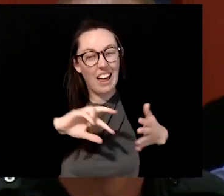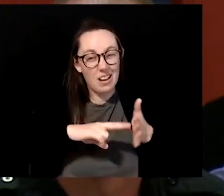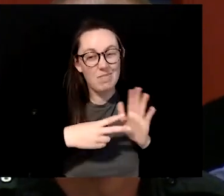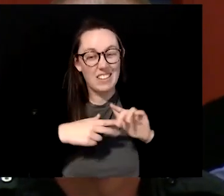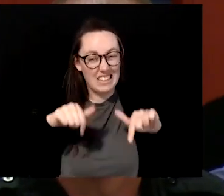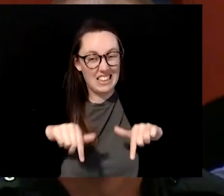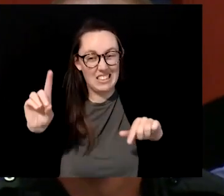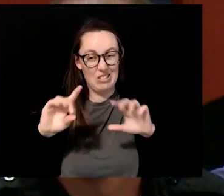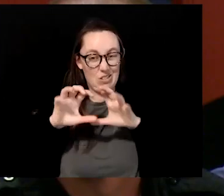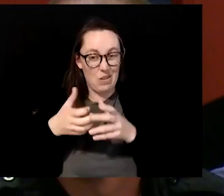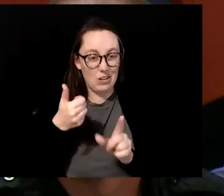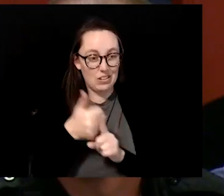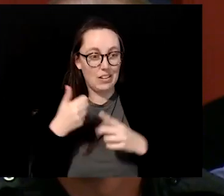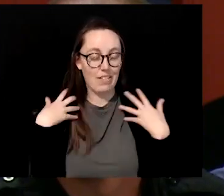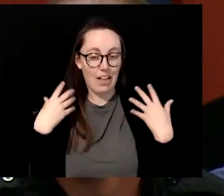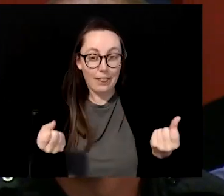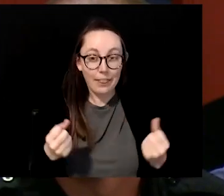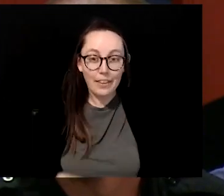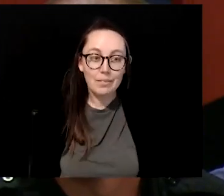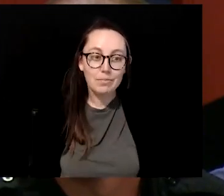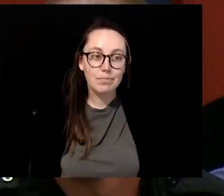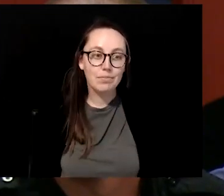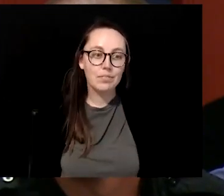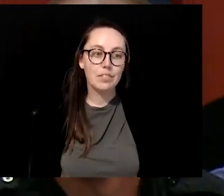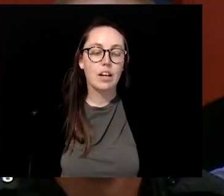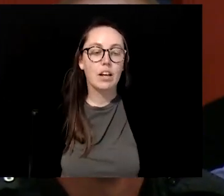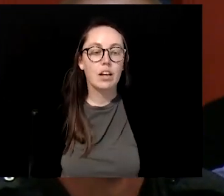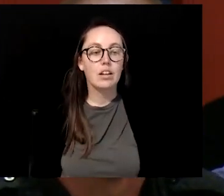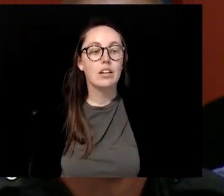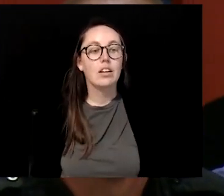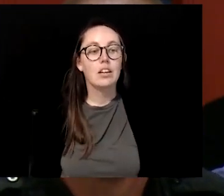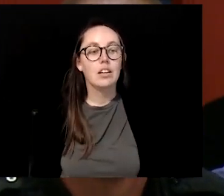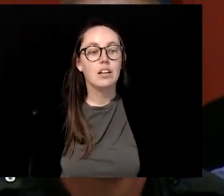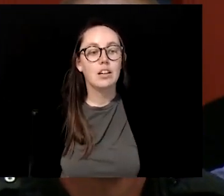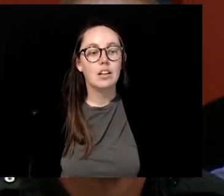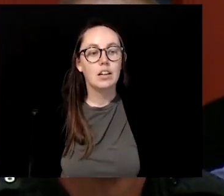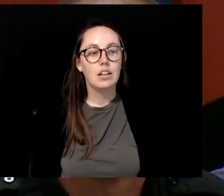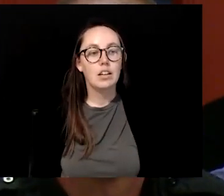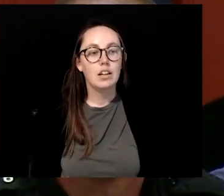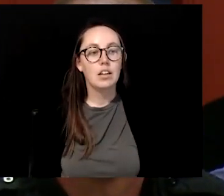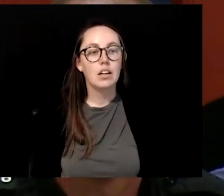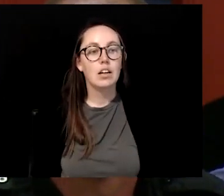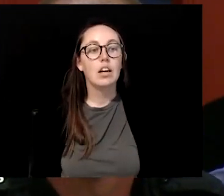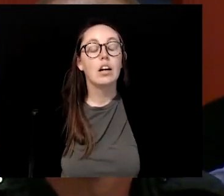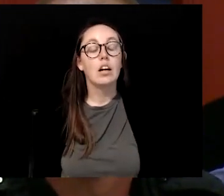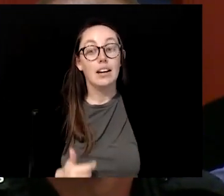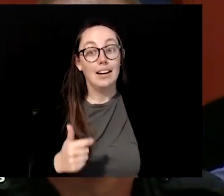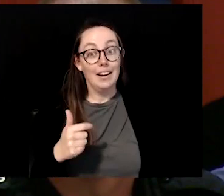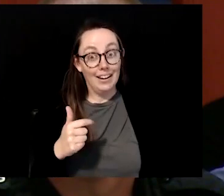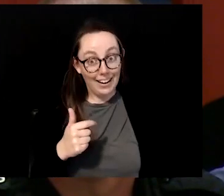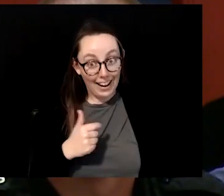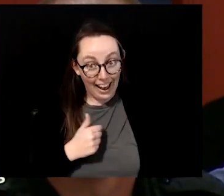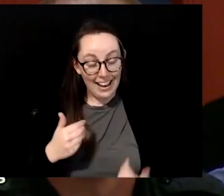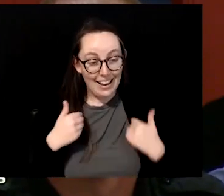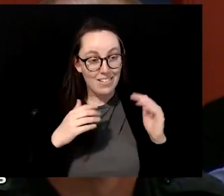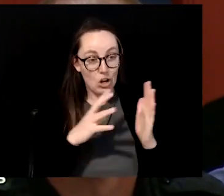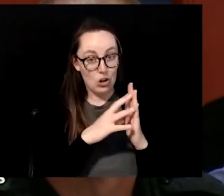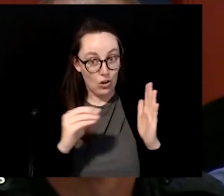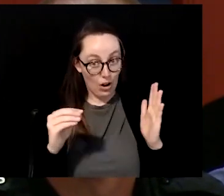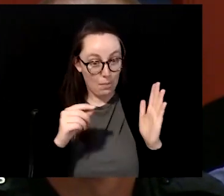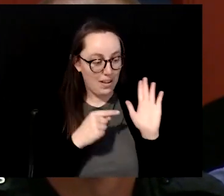end I have uh a copy of the uh position that was circulated about